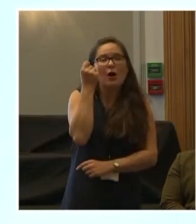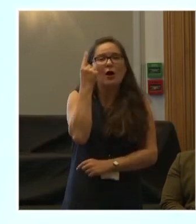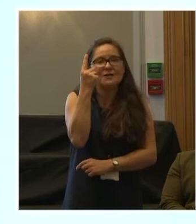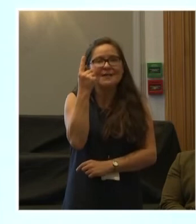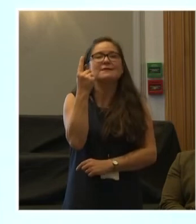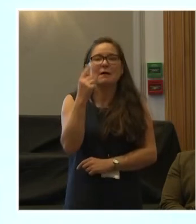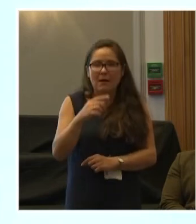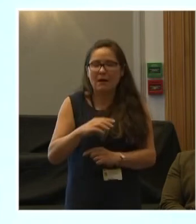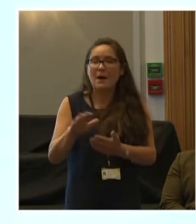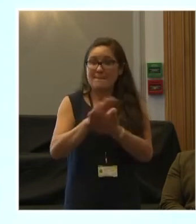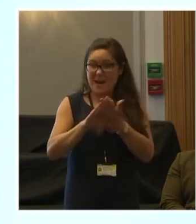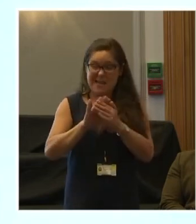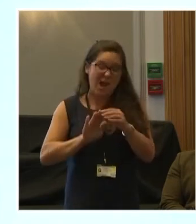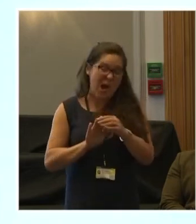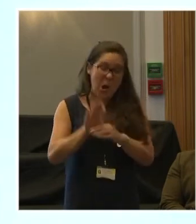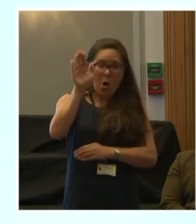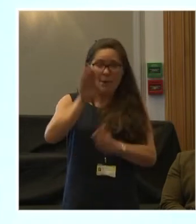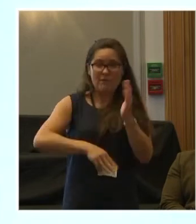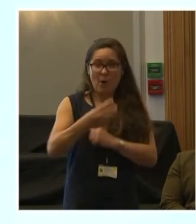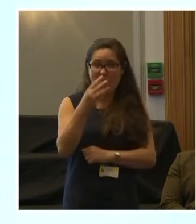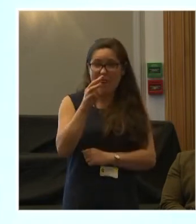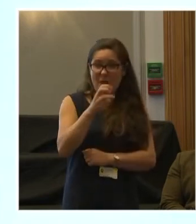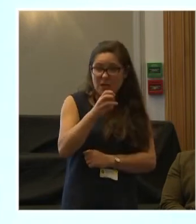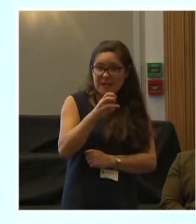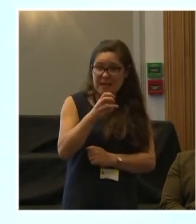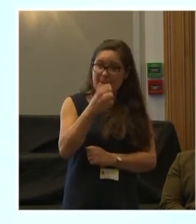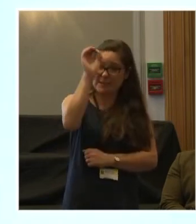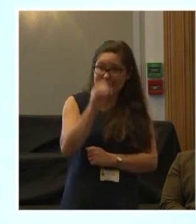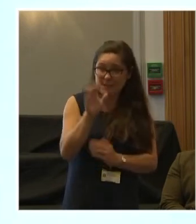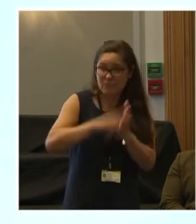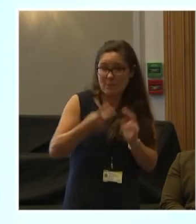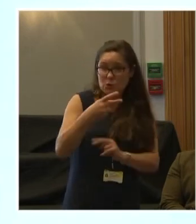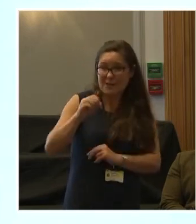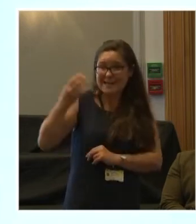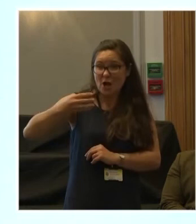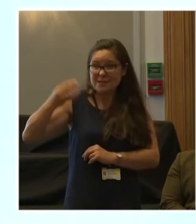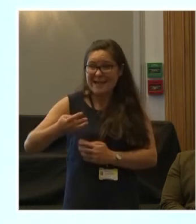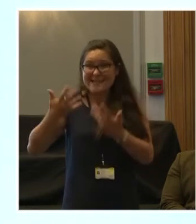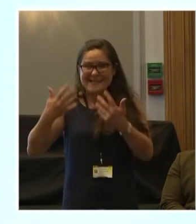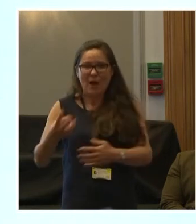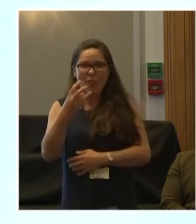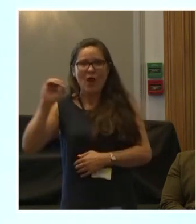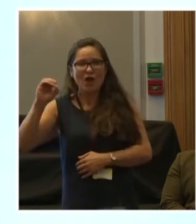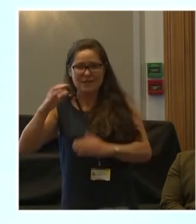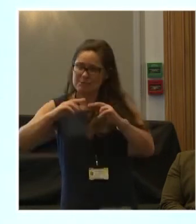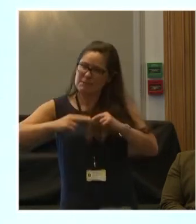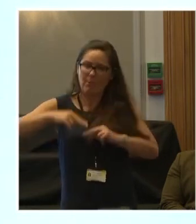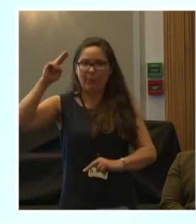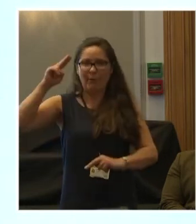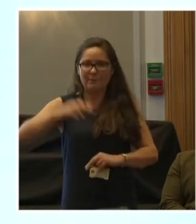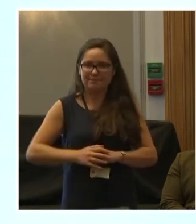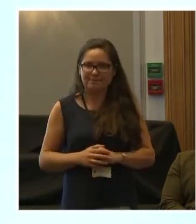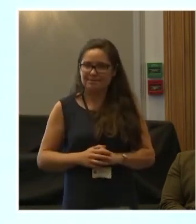from 13% in 2019 to 31% now, and that's a huge jump in the right